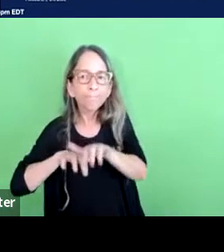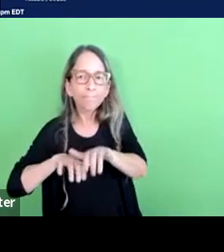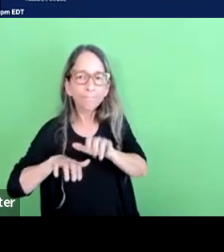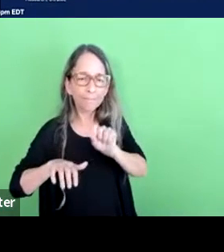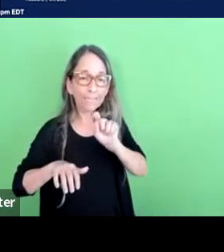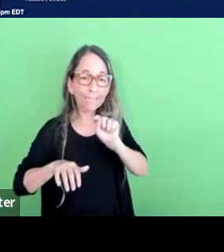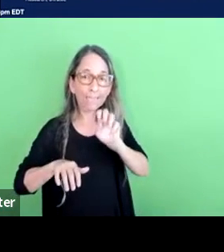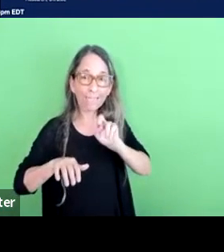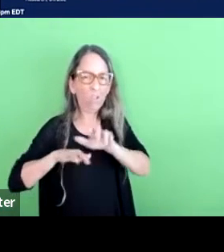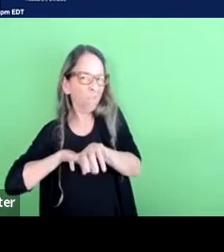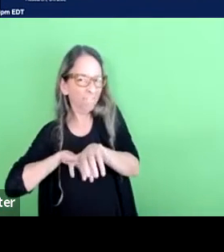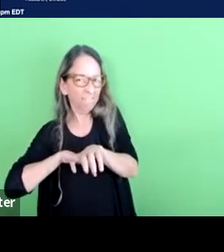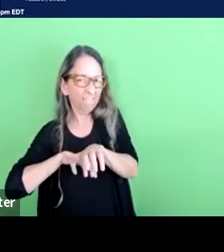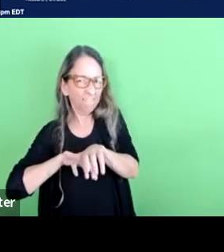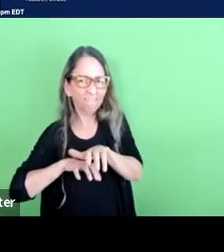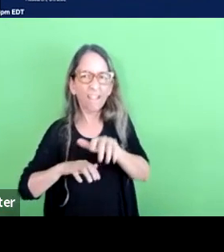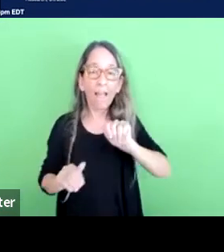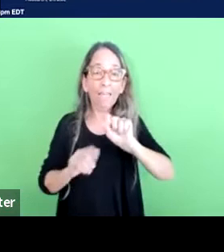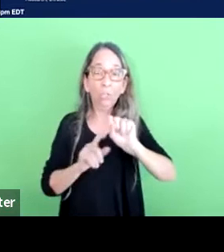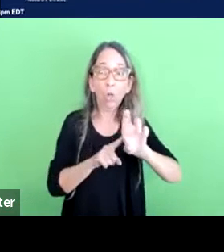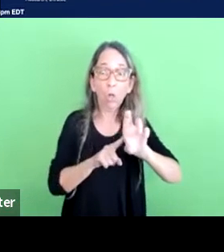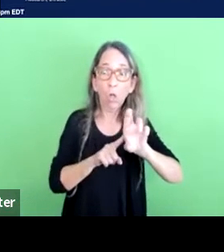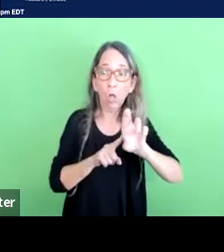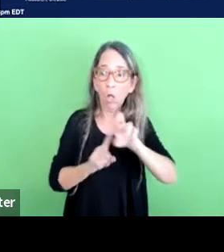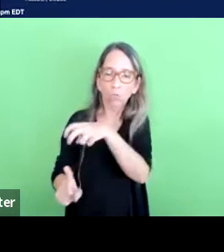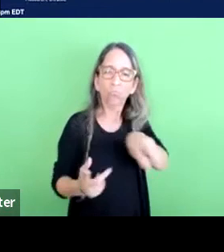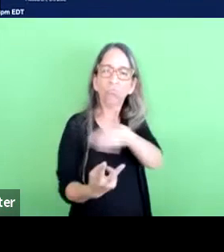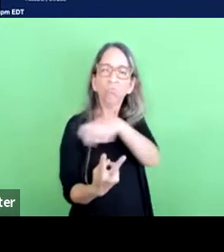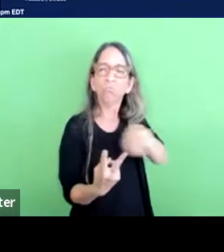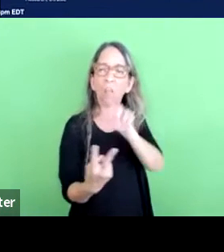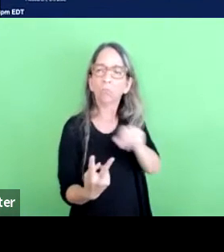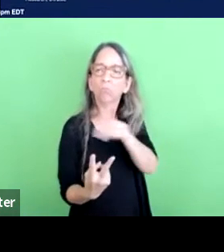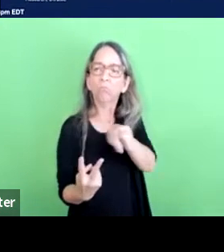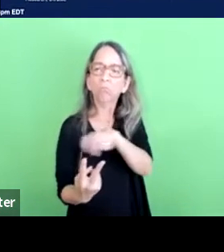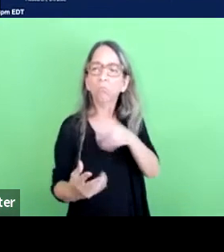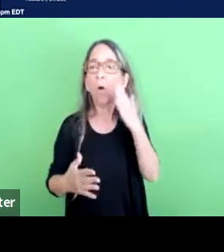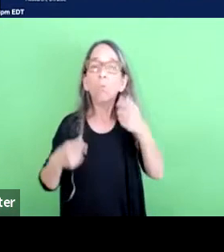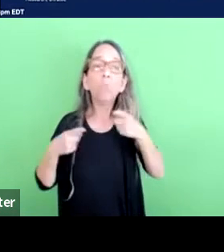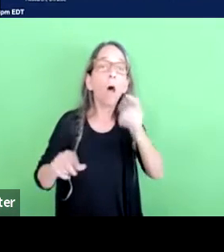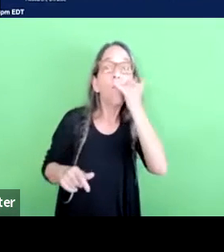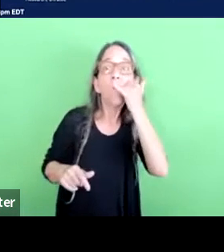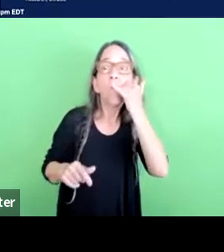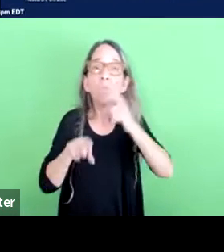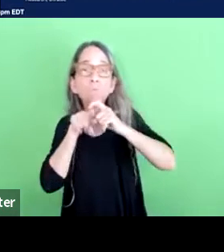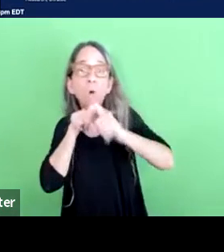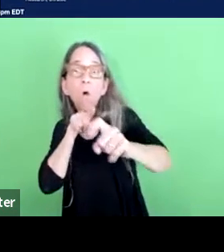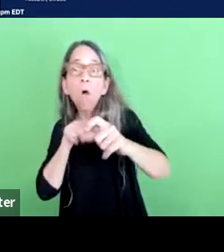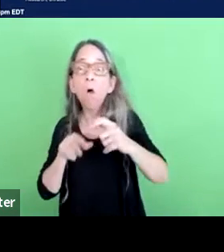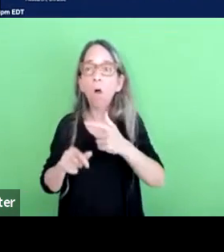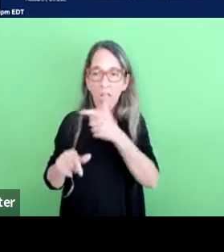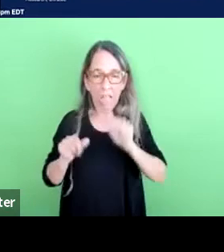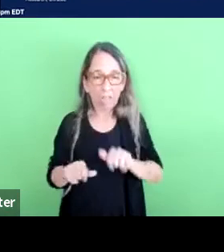switch back and forth between a call as their accessibility needs change. So part of what I do is I also help with the testing and actually speak directly